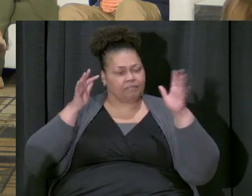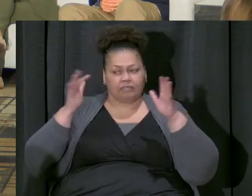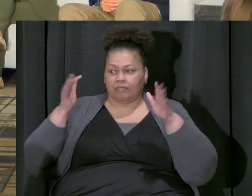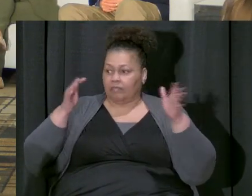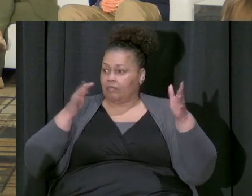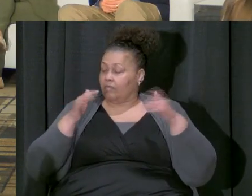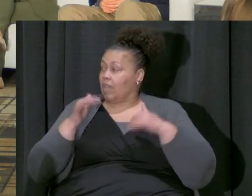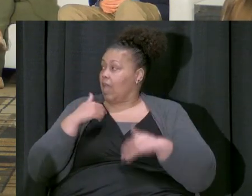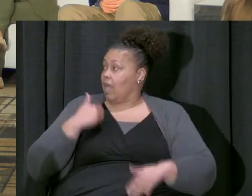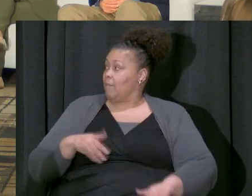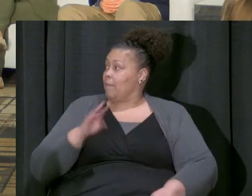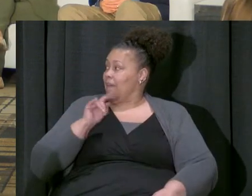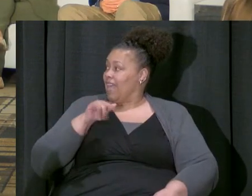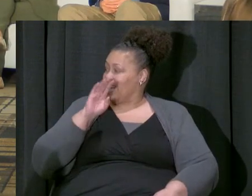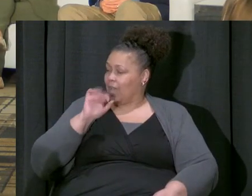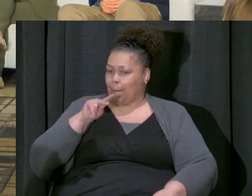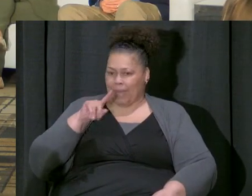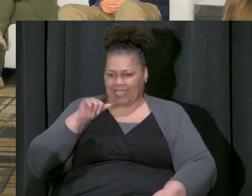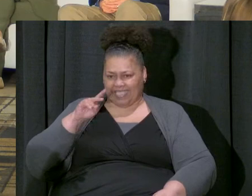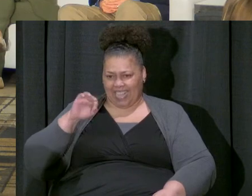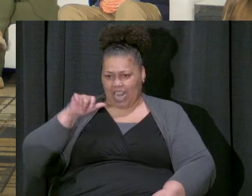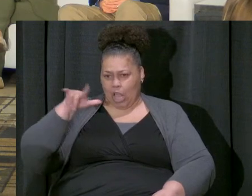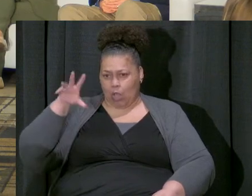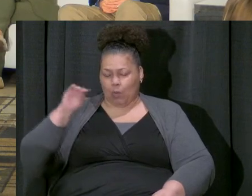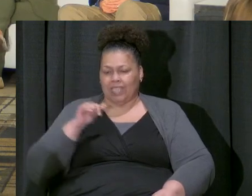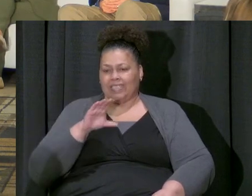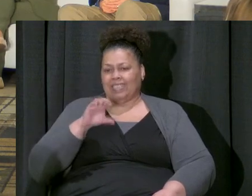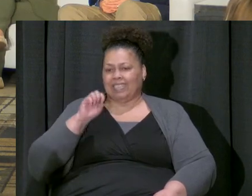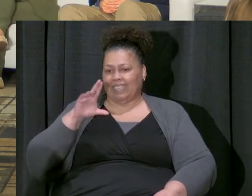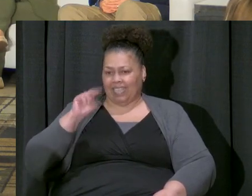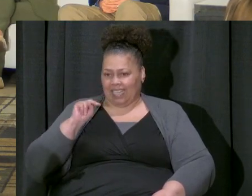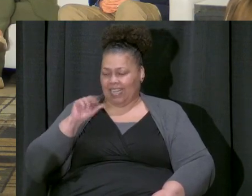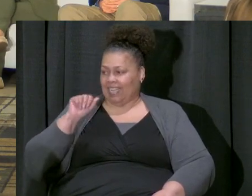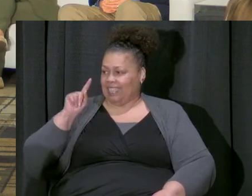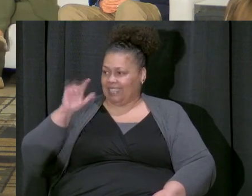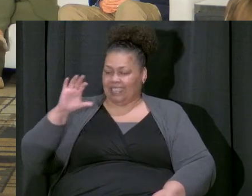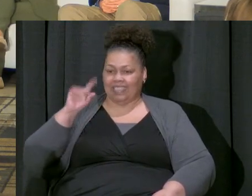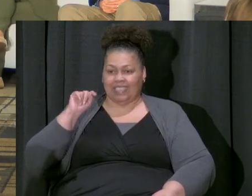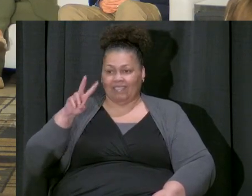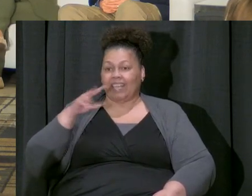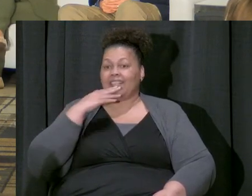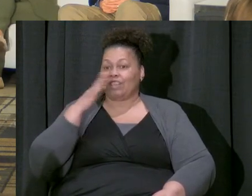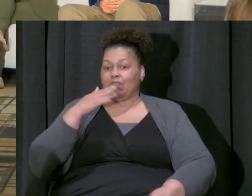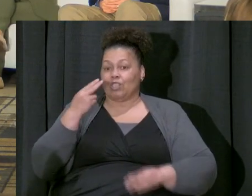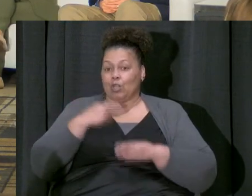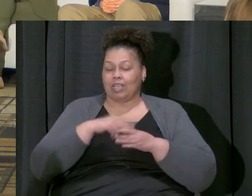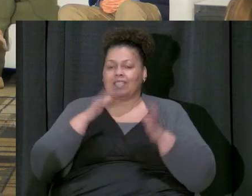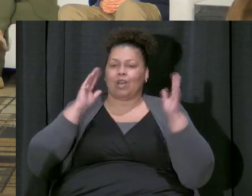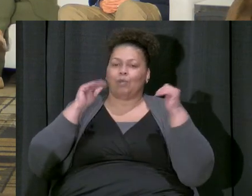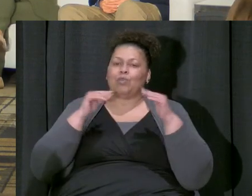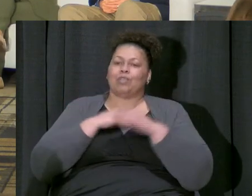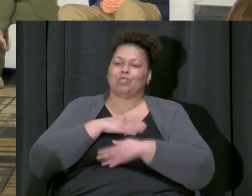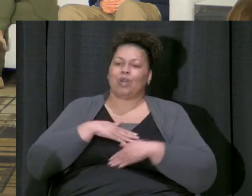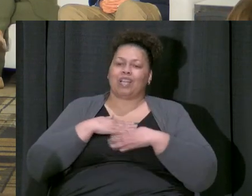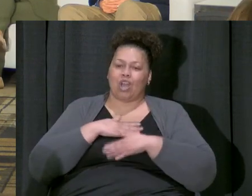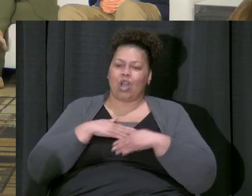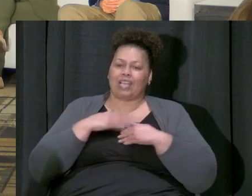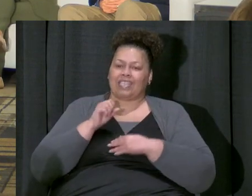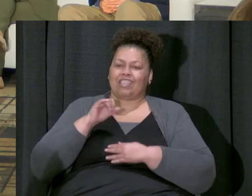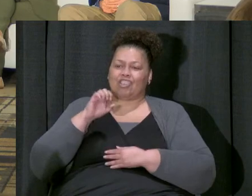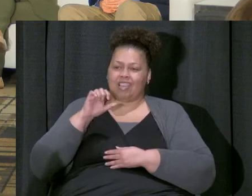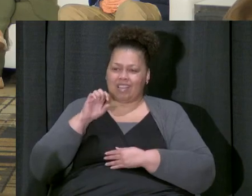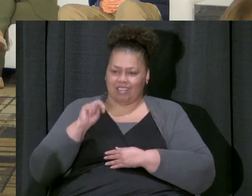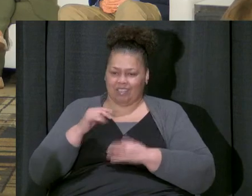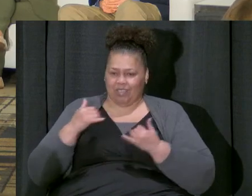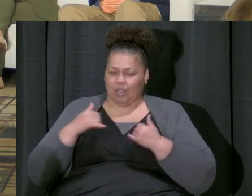Thank you. This is Mike Pasiello with CSUN ATC TV. Thank you all for joining us. We hope you enjoyed our session today. And we've got a few